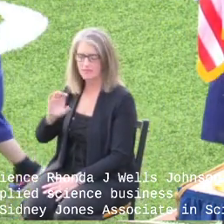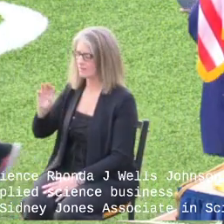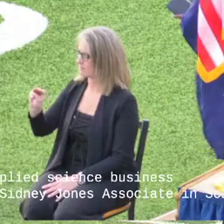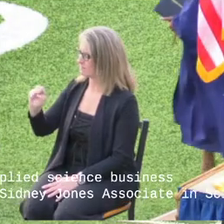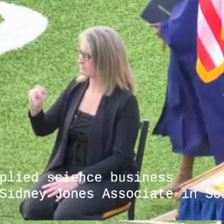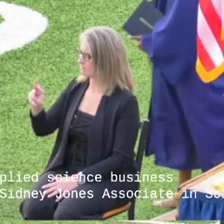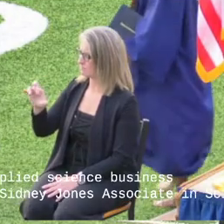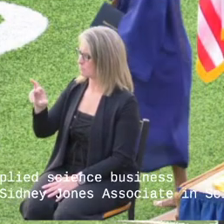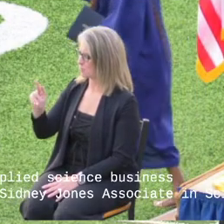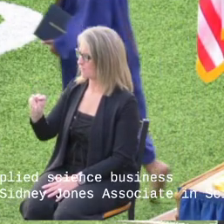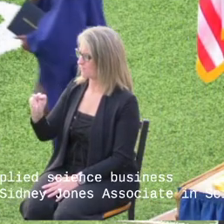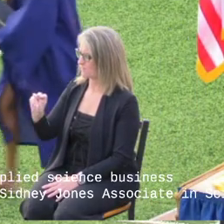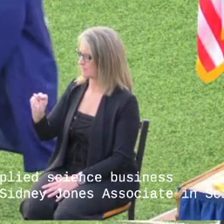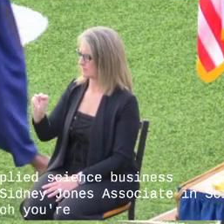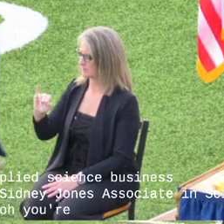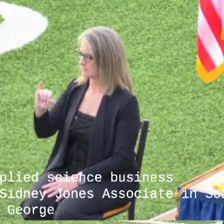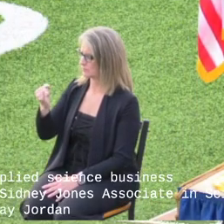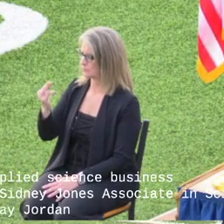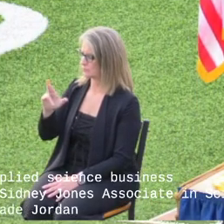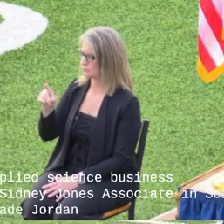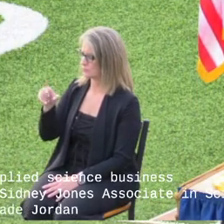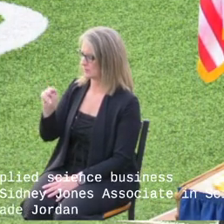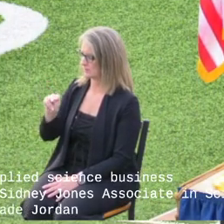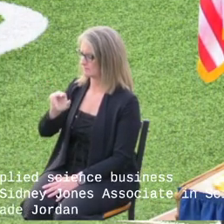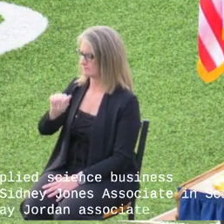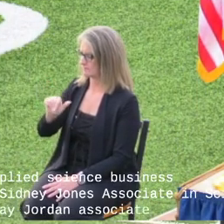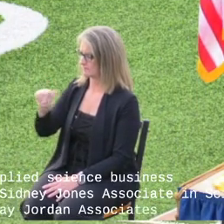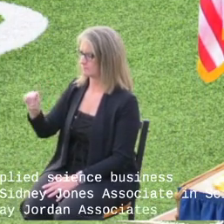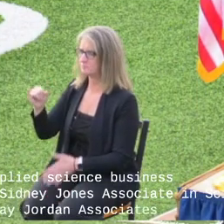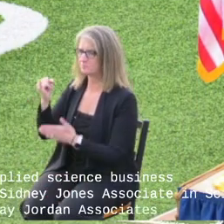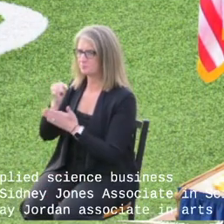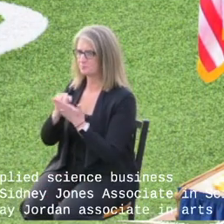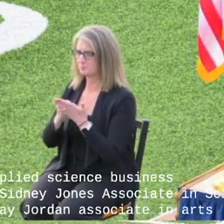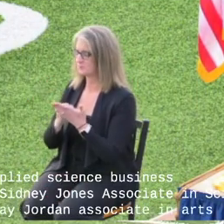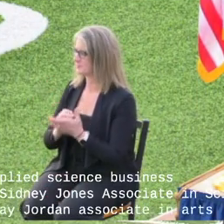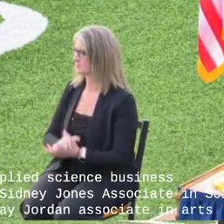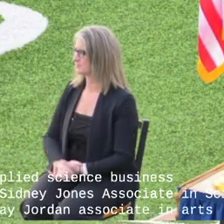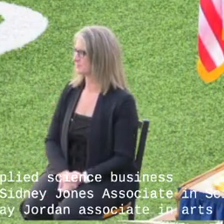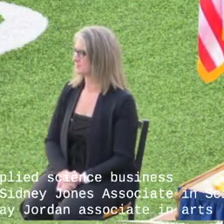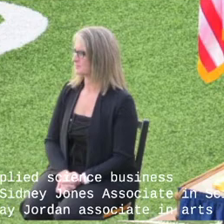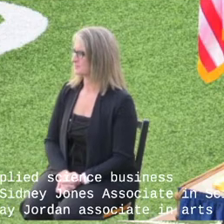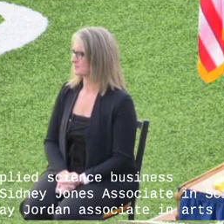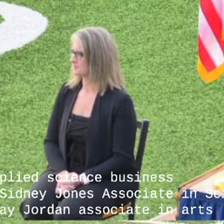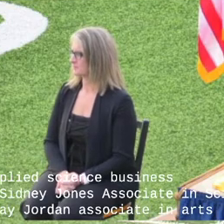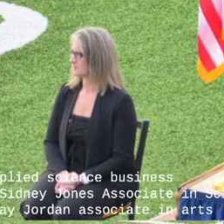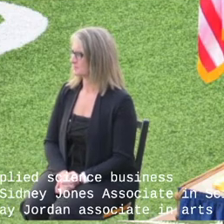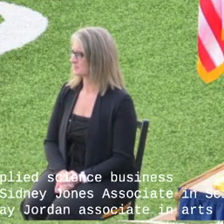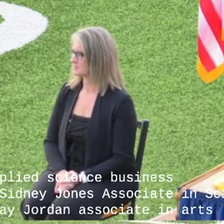Marvin Dwayne J. Jordan, Associate in Arts.